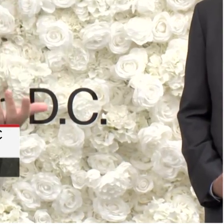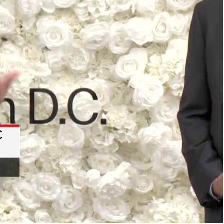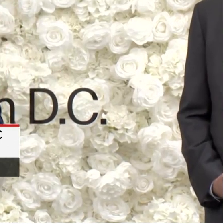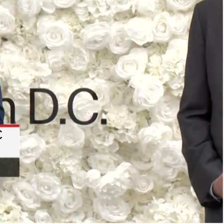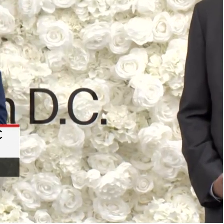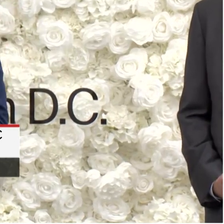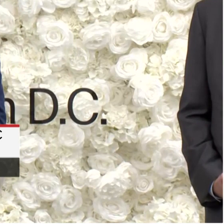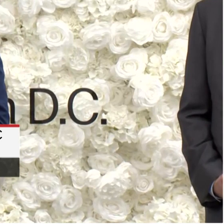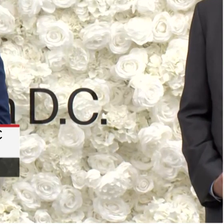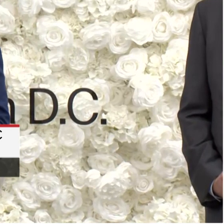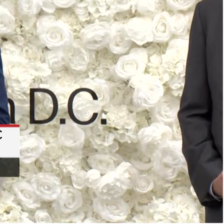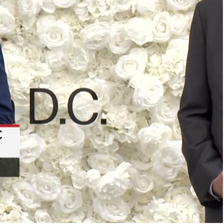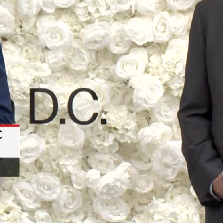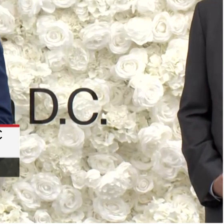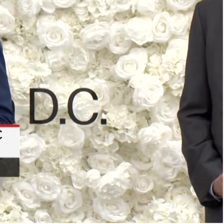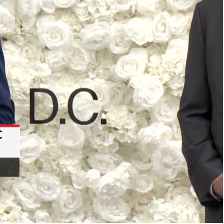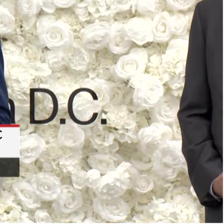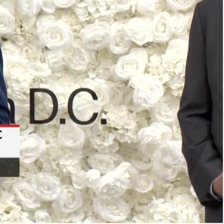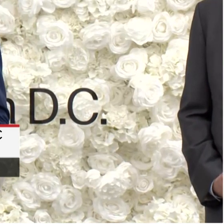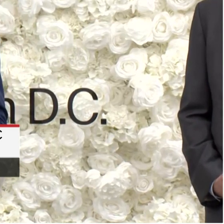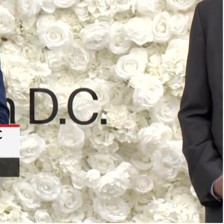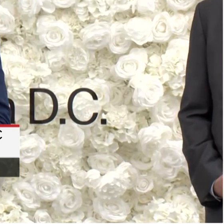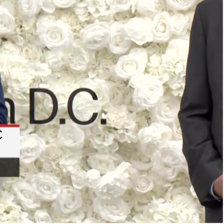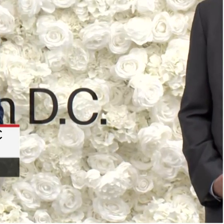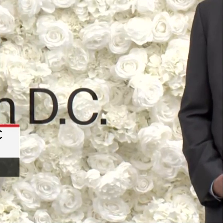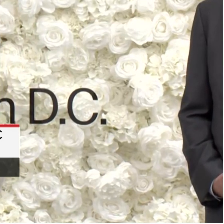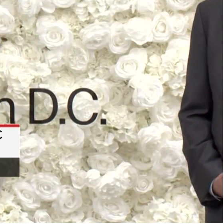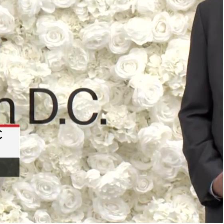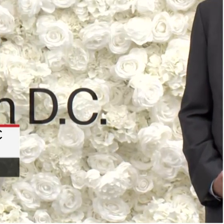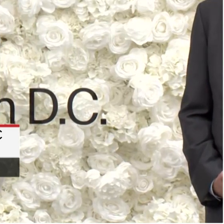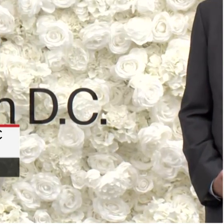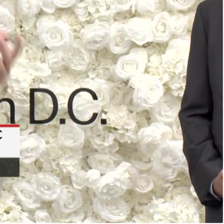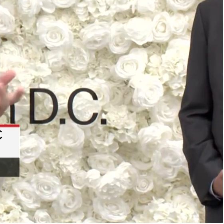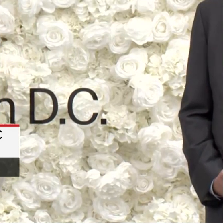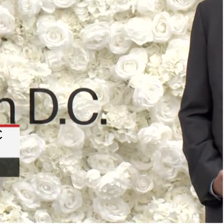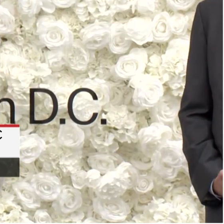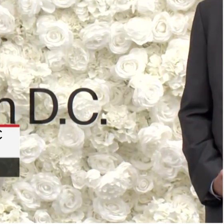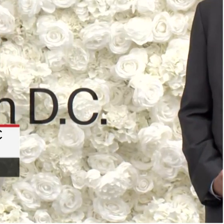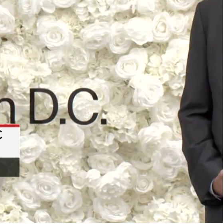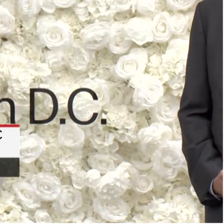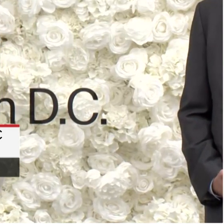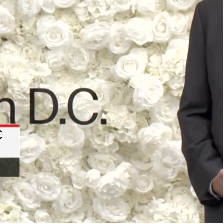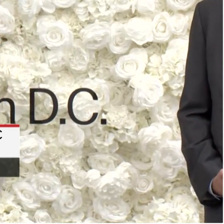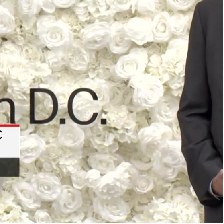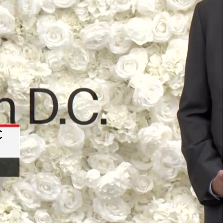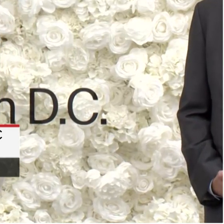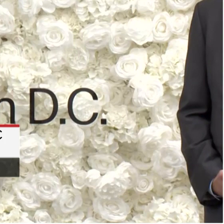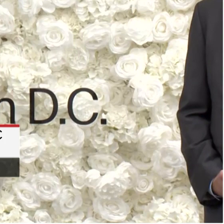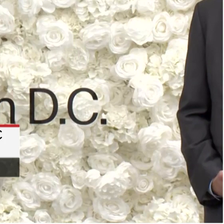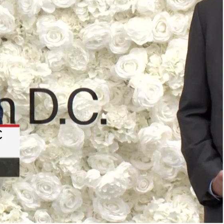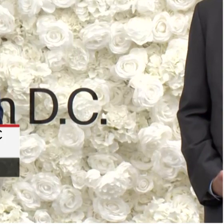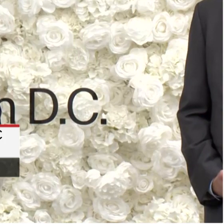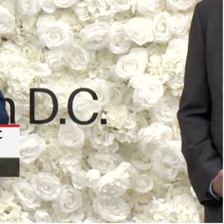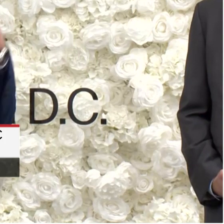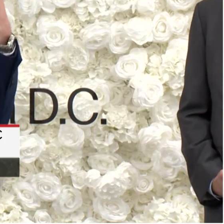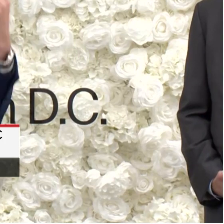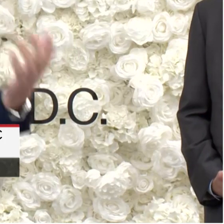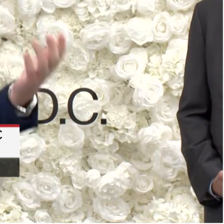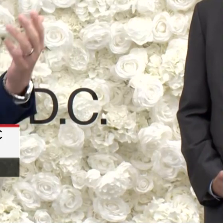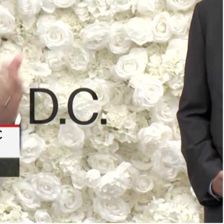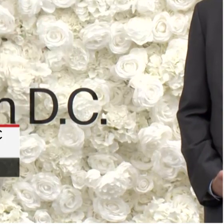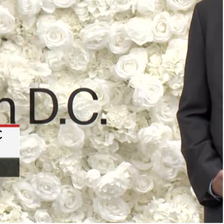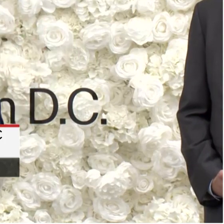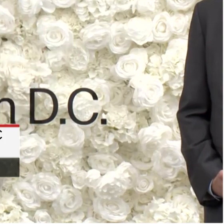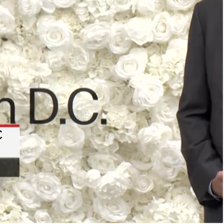up to 99% of pollen from the air and up to 90% of other pollutants. So driving around the city, keeping that air clean for you, and it